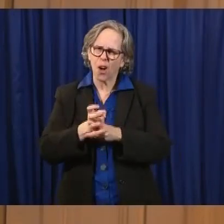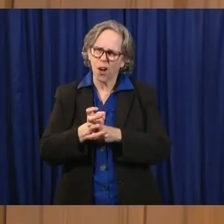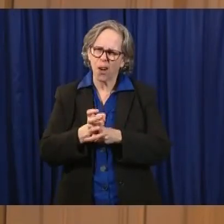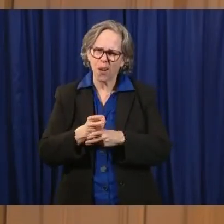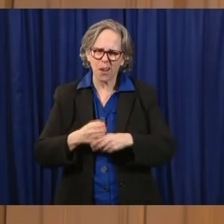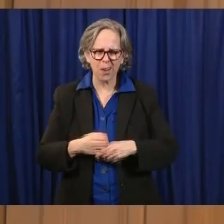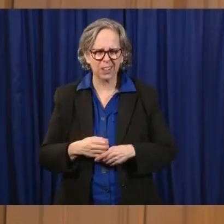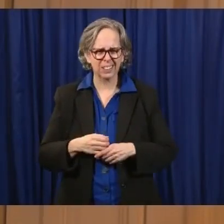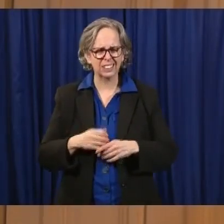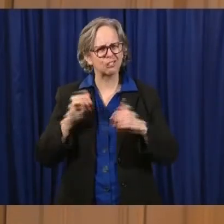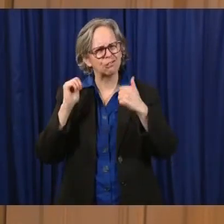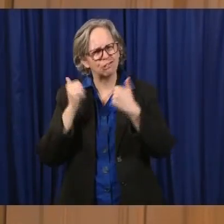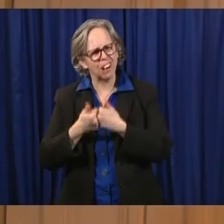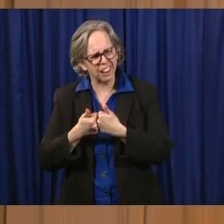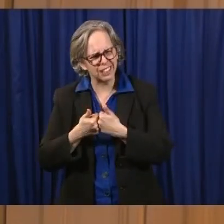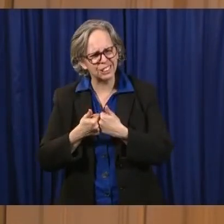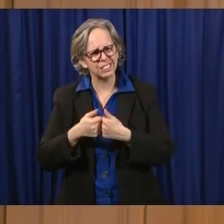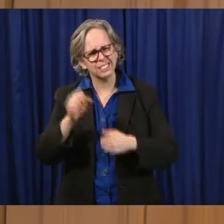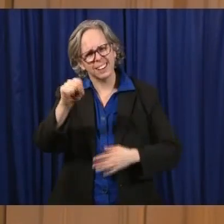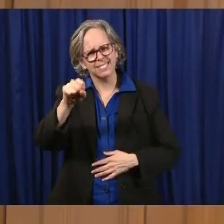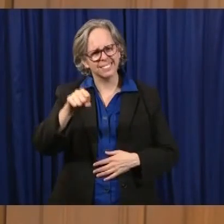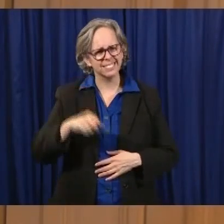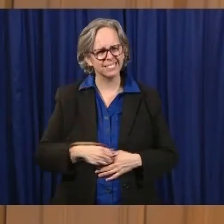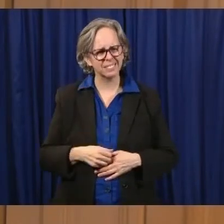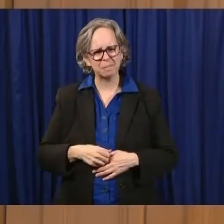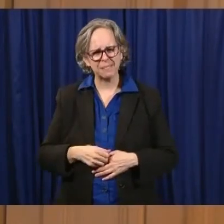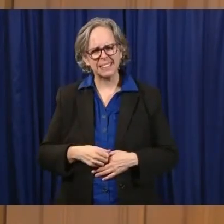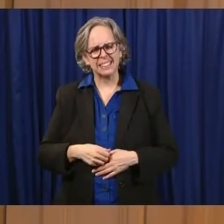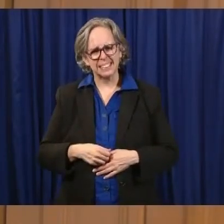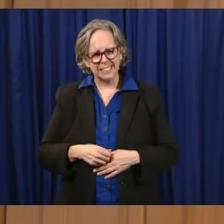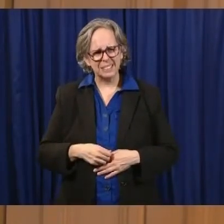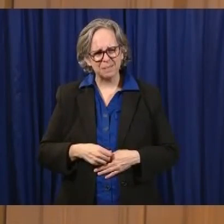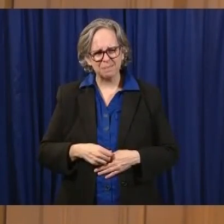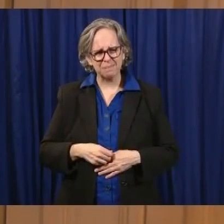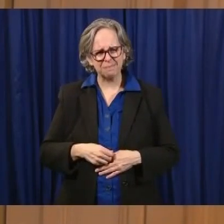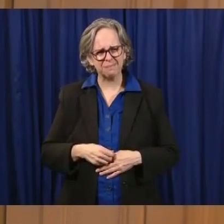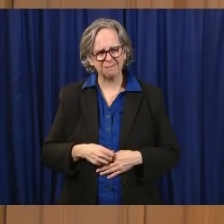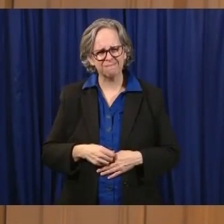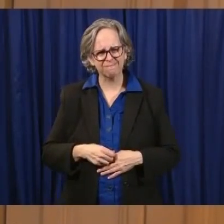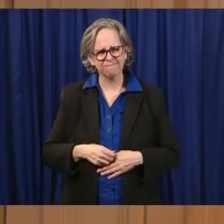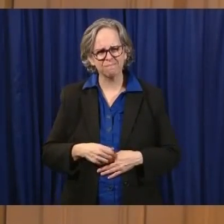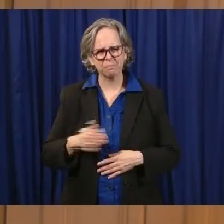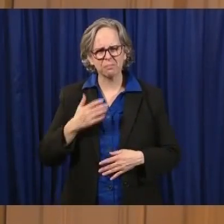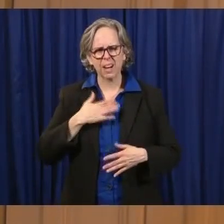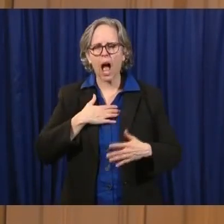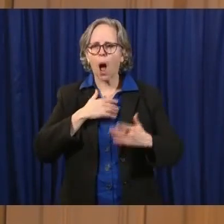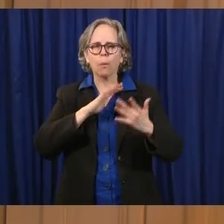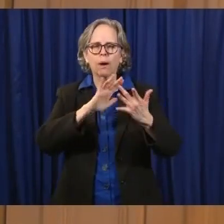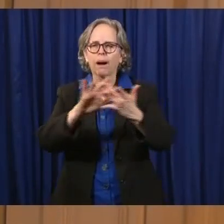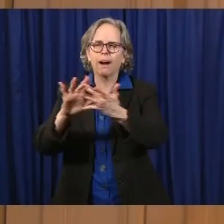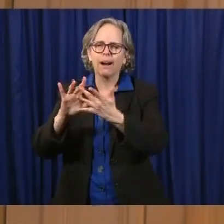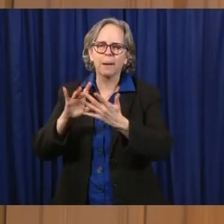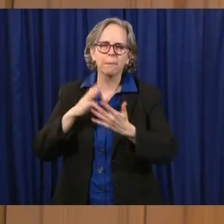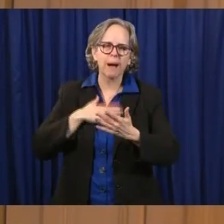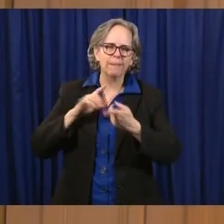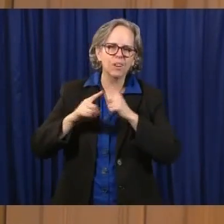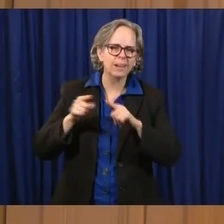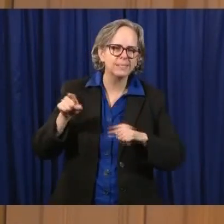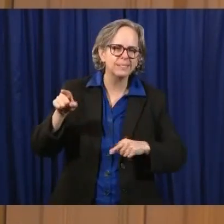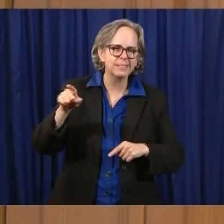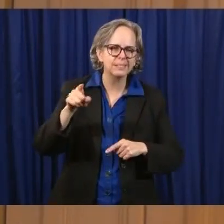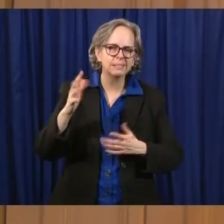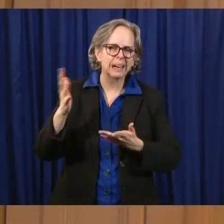yet know, and I will talk to some of my friends who are in the business of trying to help young